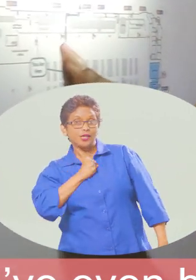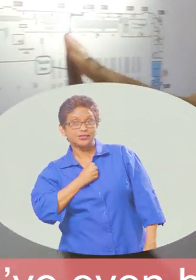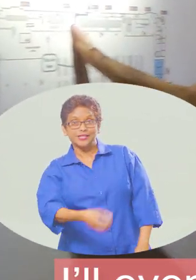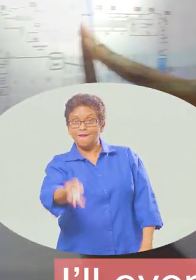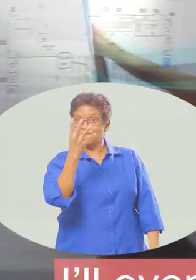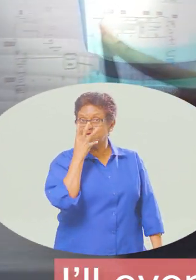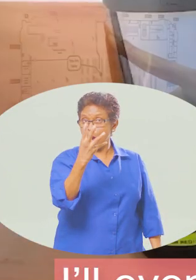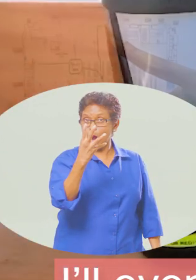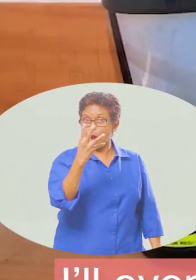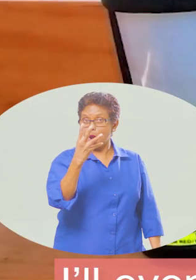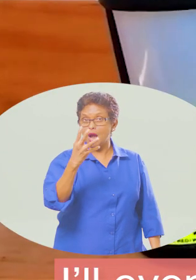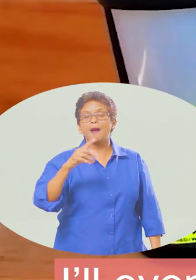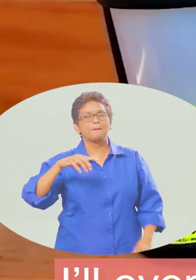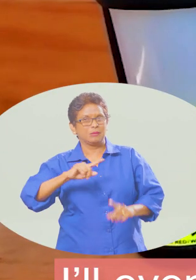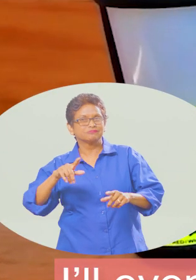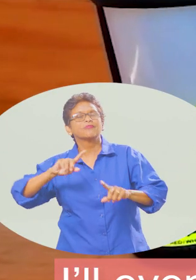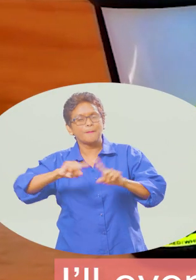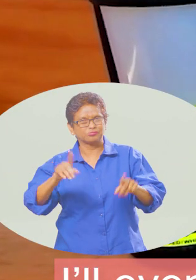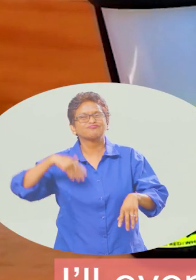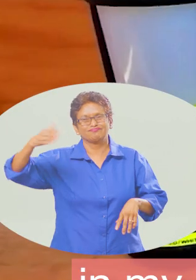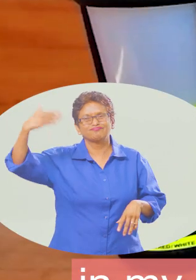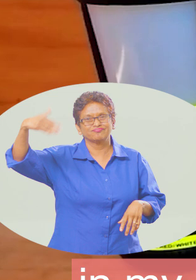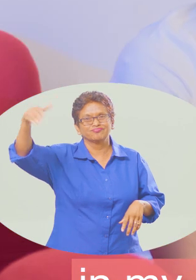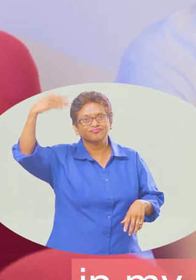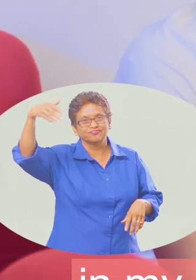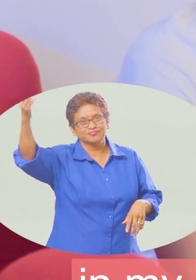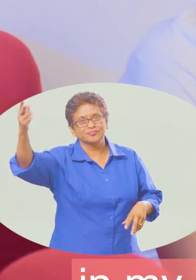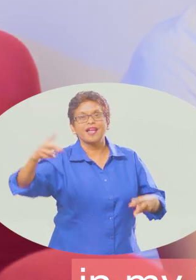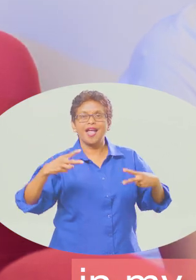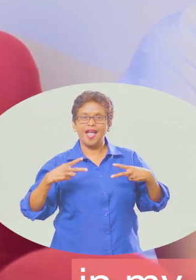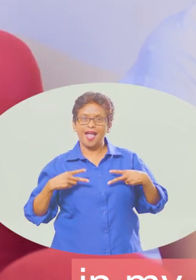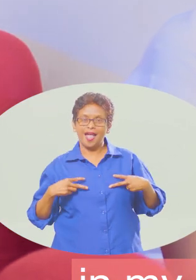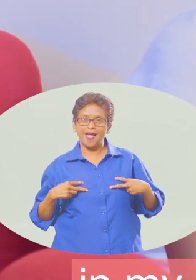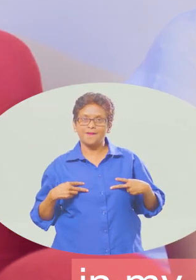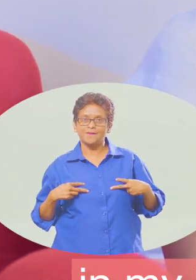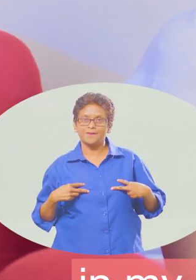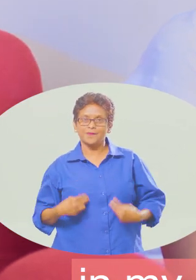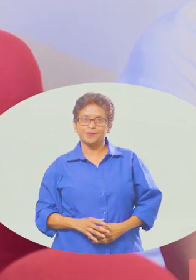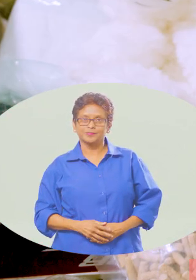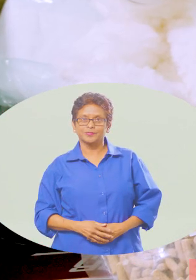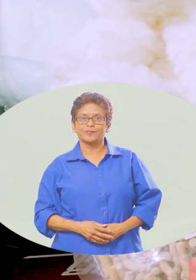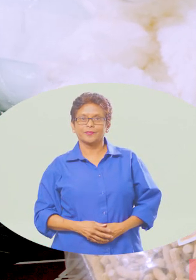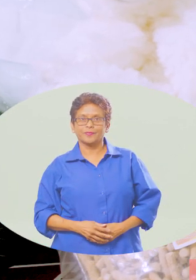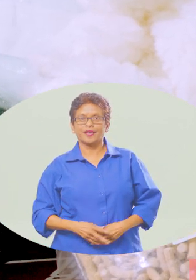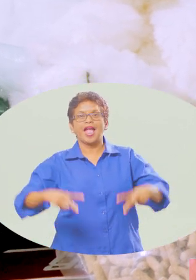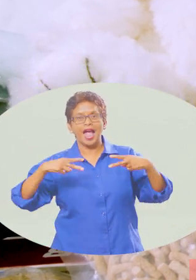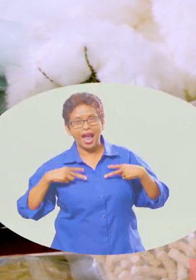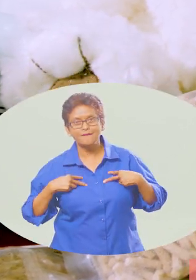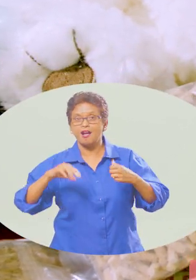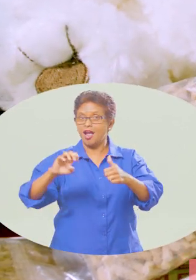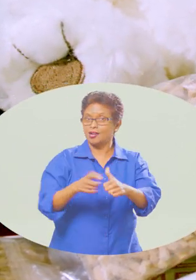hands-free. I'll eventually like to reach up to 4 lanterns in my kit, but I'm taking it one step at a time. I have extra